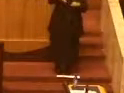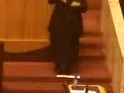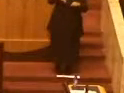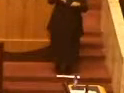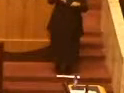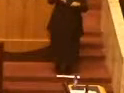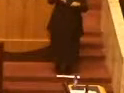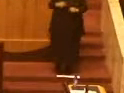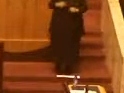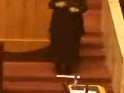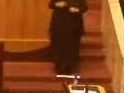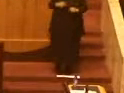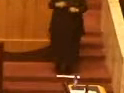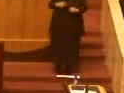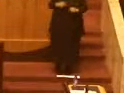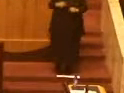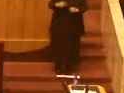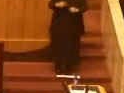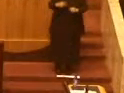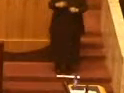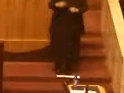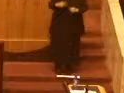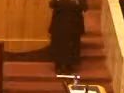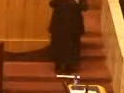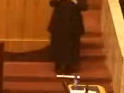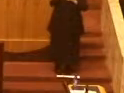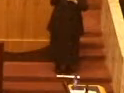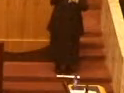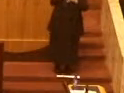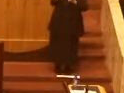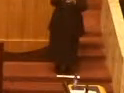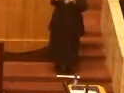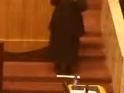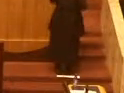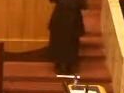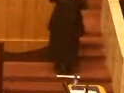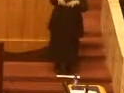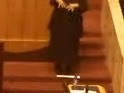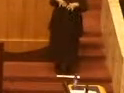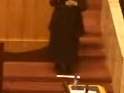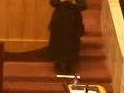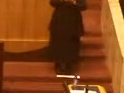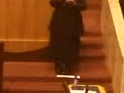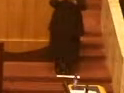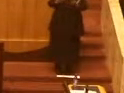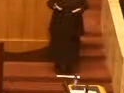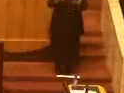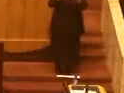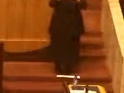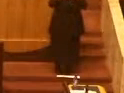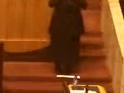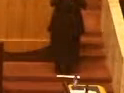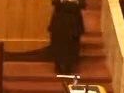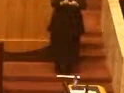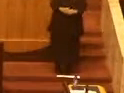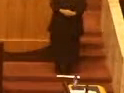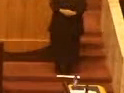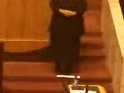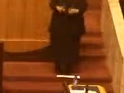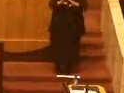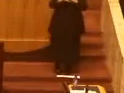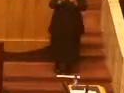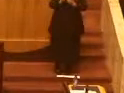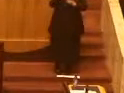of us to innovate and find alternative energy source to ensure service delivery continues unhindered. The department is compelled